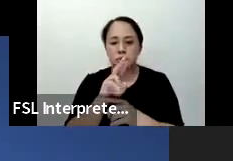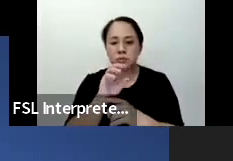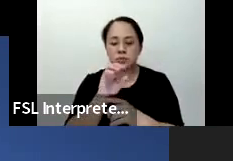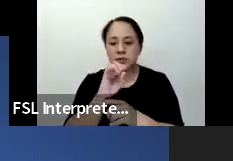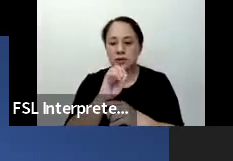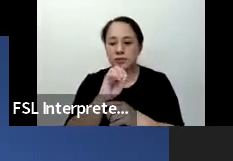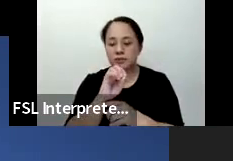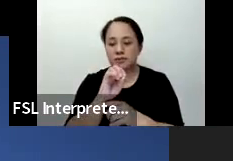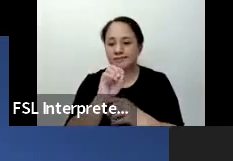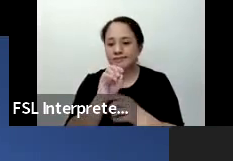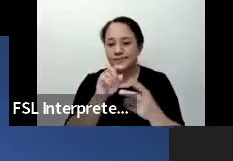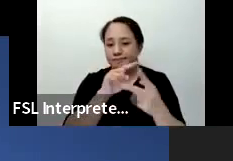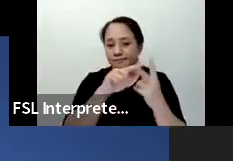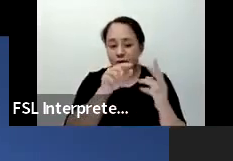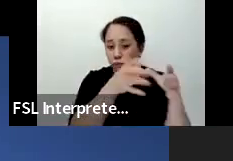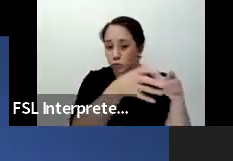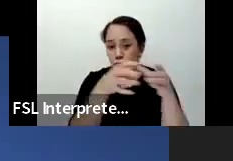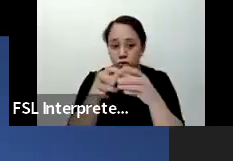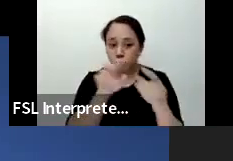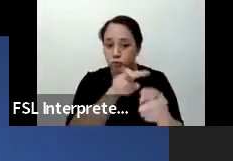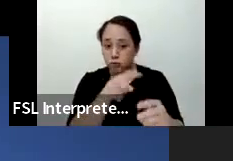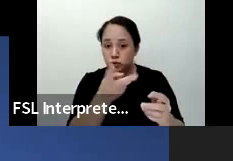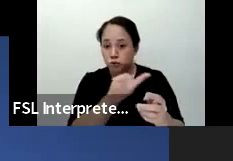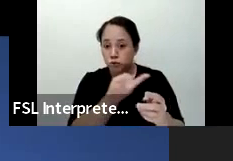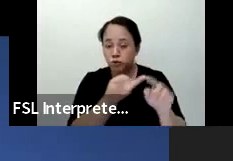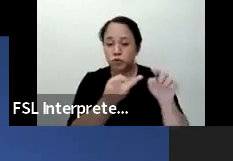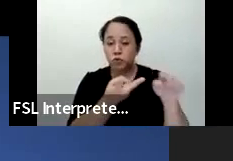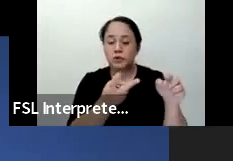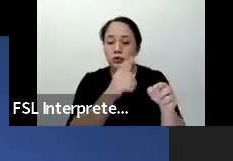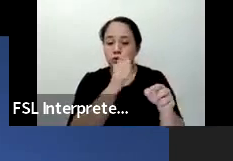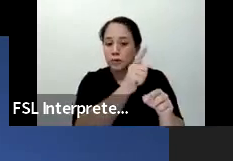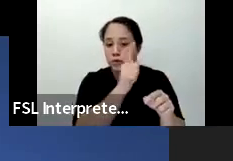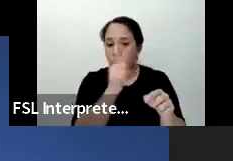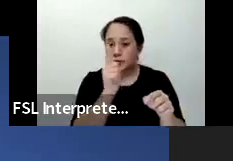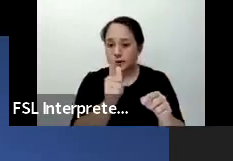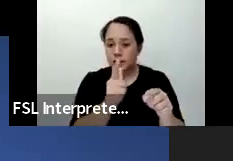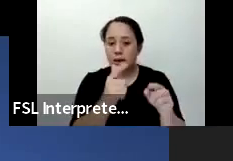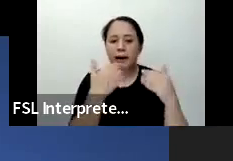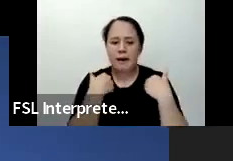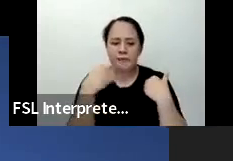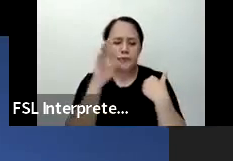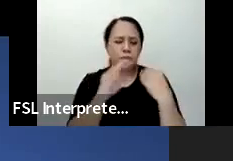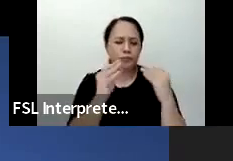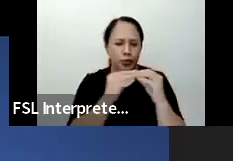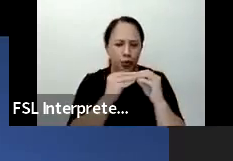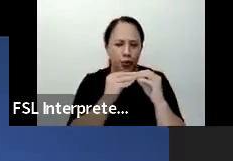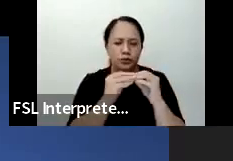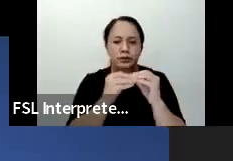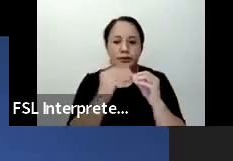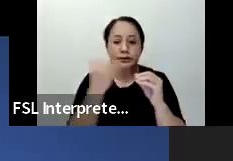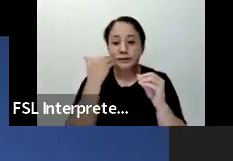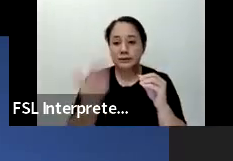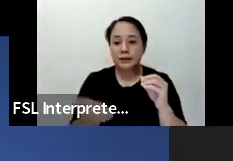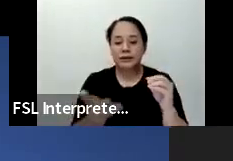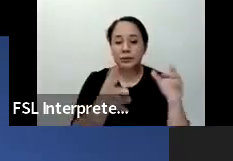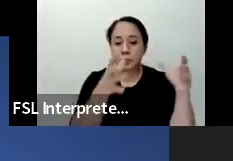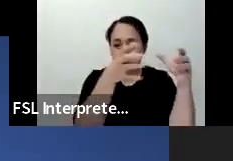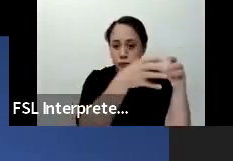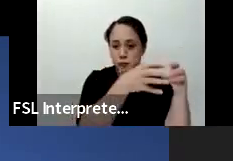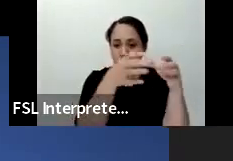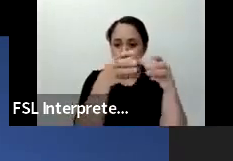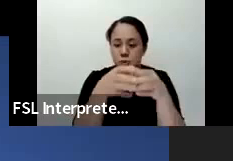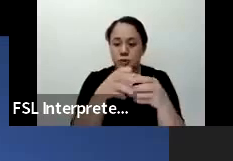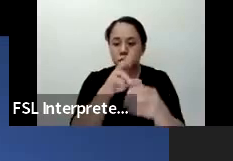And the story here is that in 2020, there were more deaths categorized in